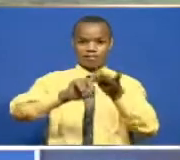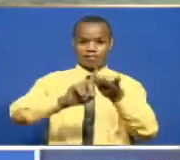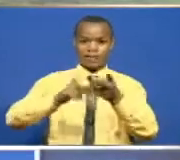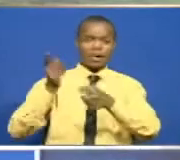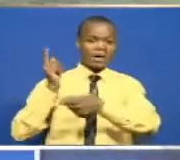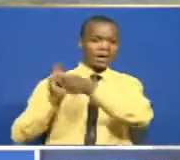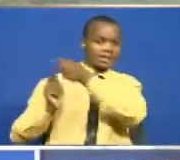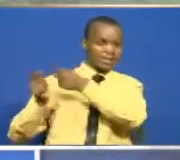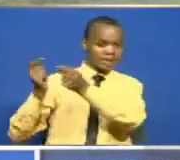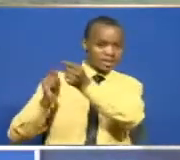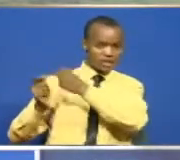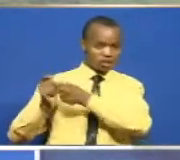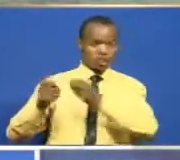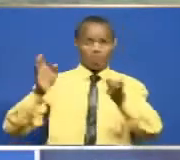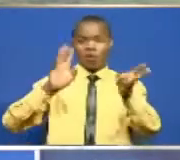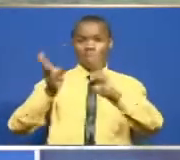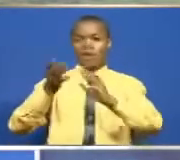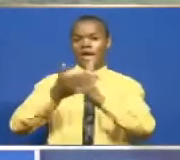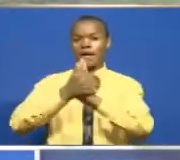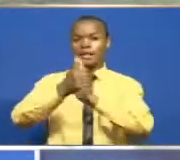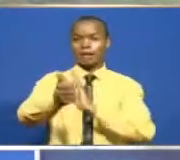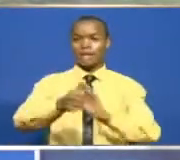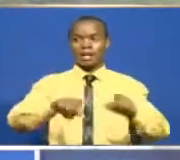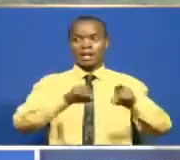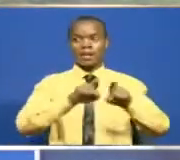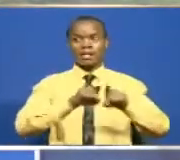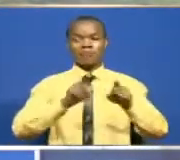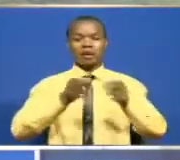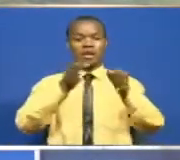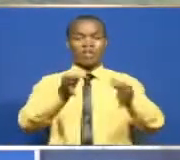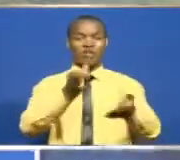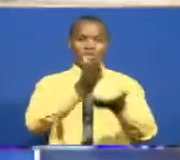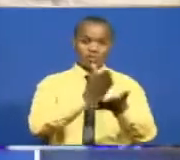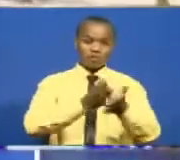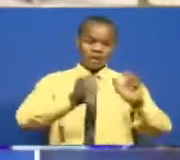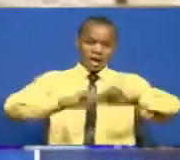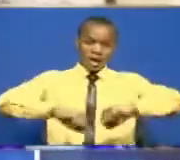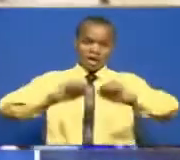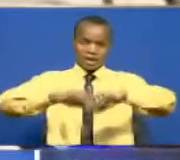traditional forecast and see whether they can agree.